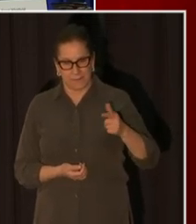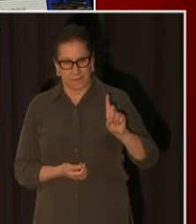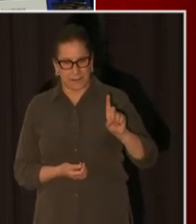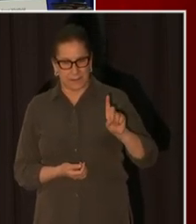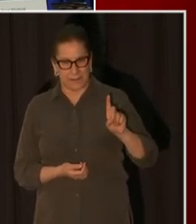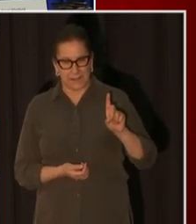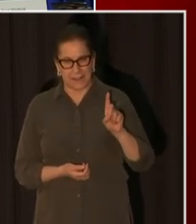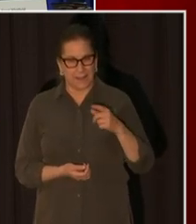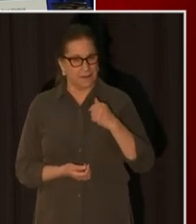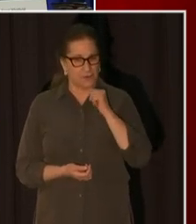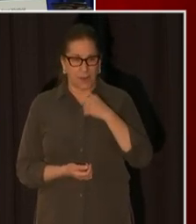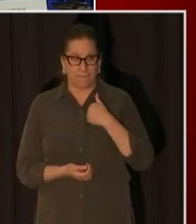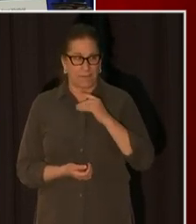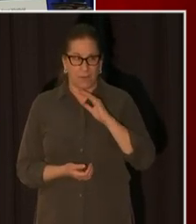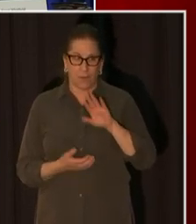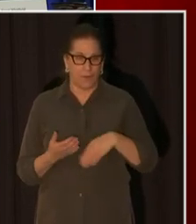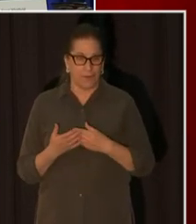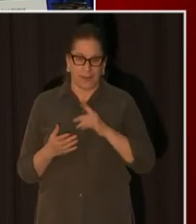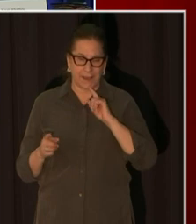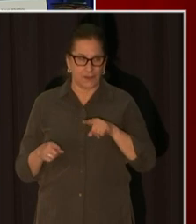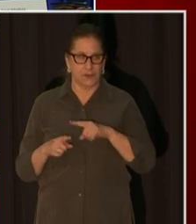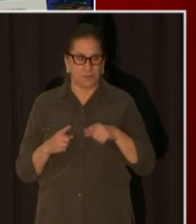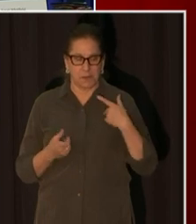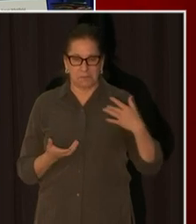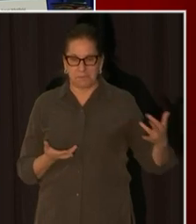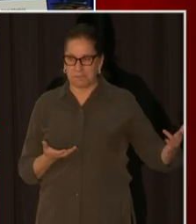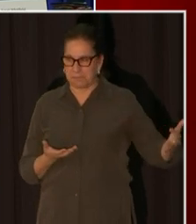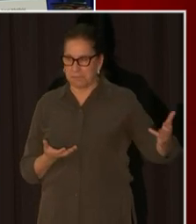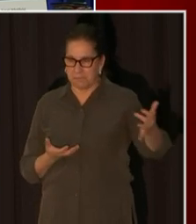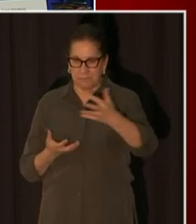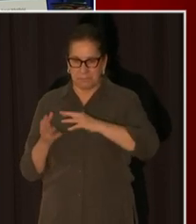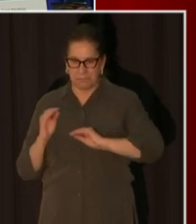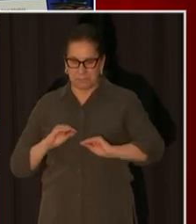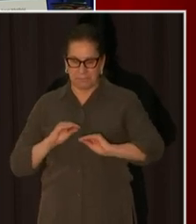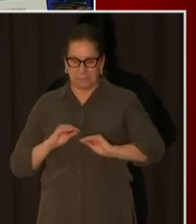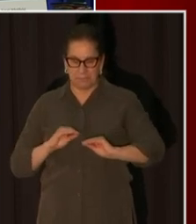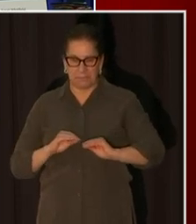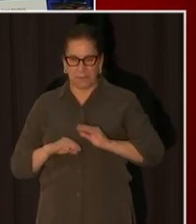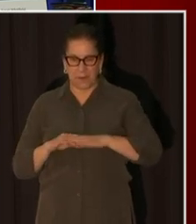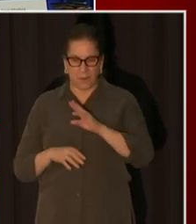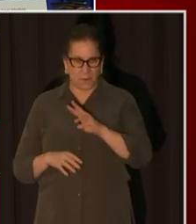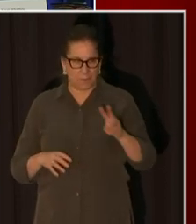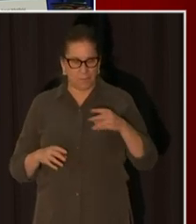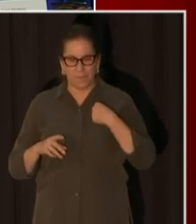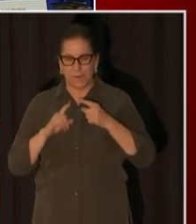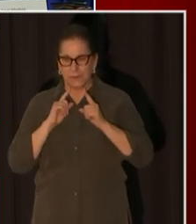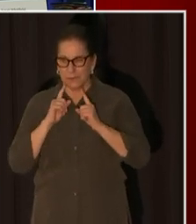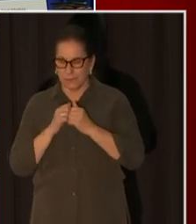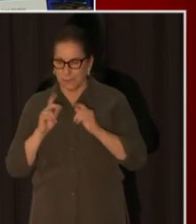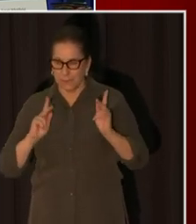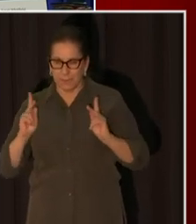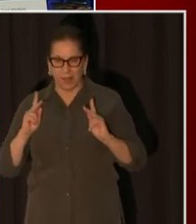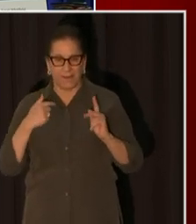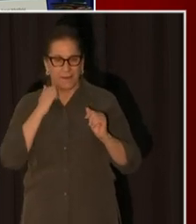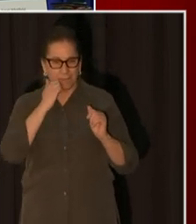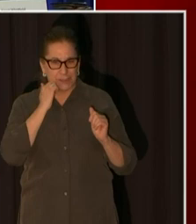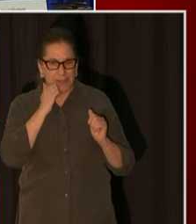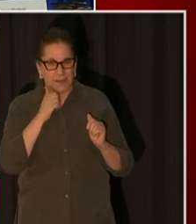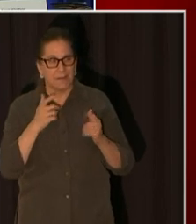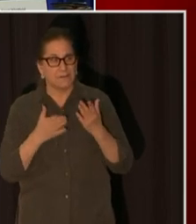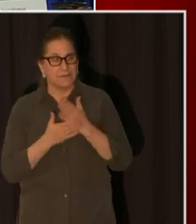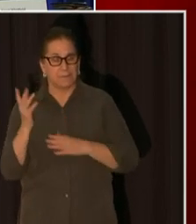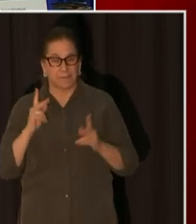I am not able to make these payments. That there are a lot of opportunities of just saying, I don't have it. And it's just the fact, I don't have